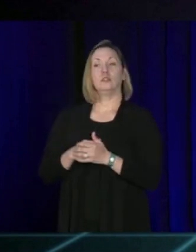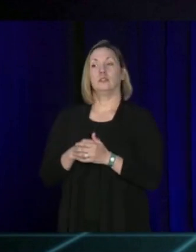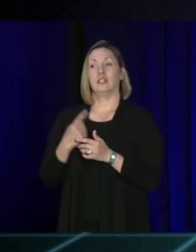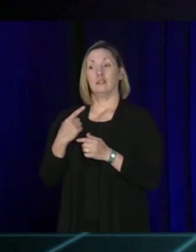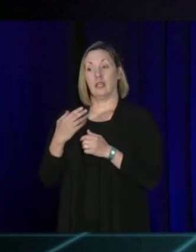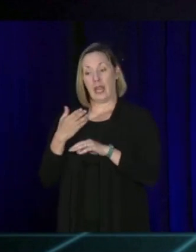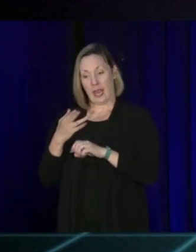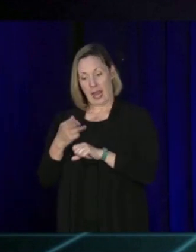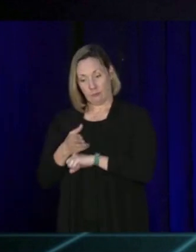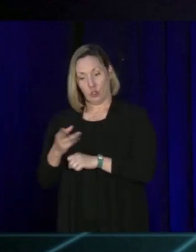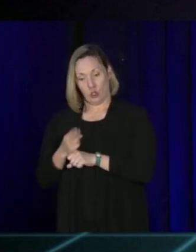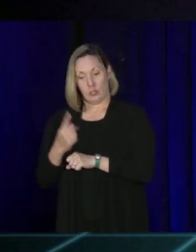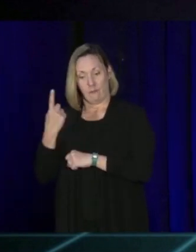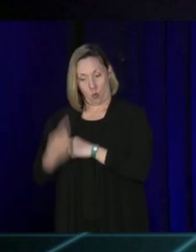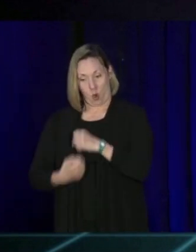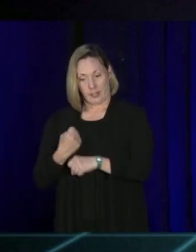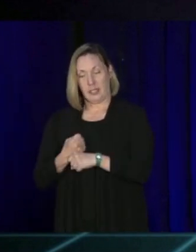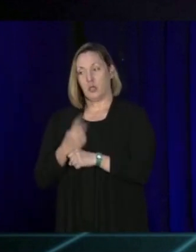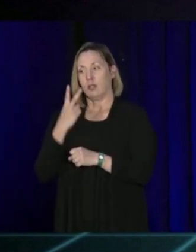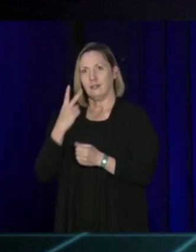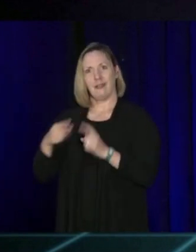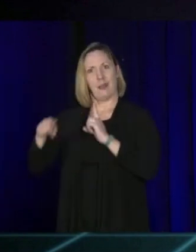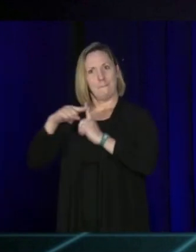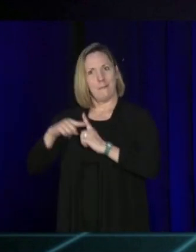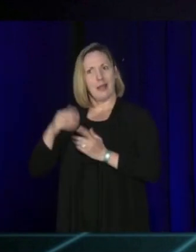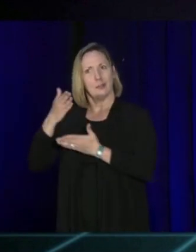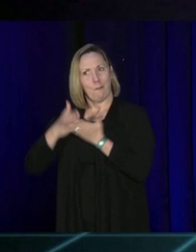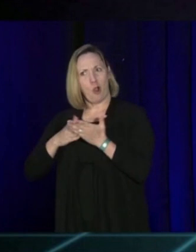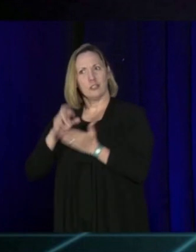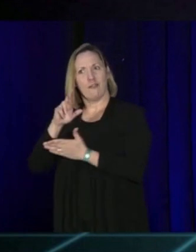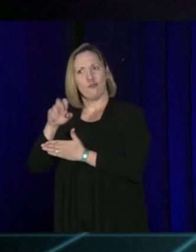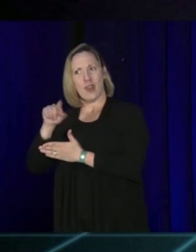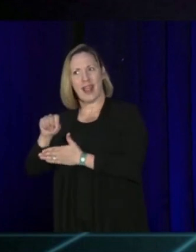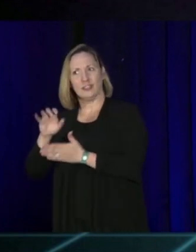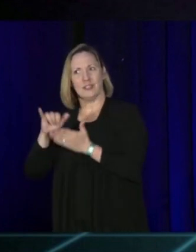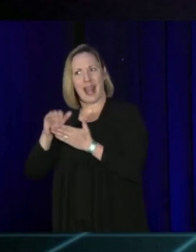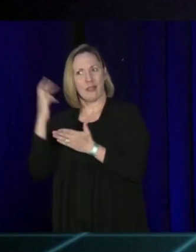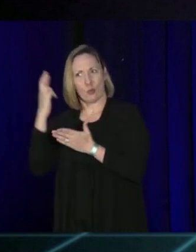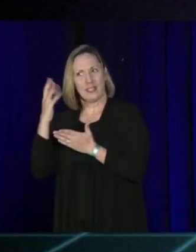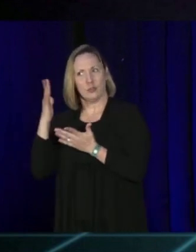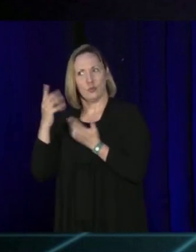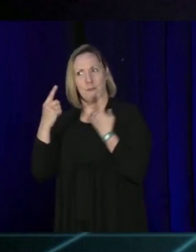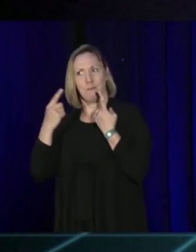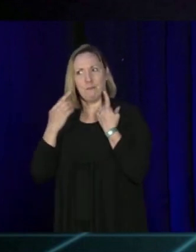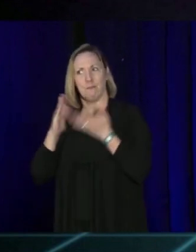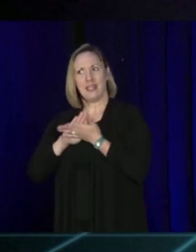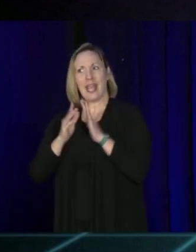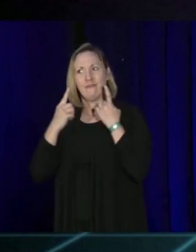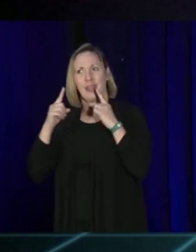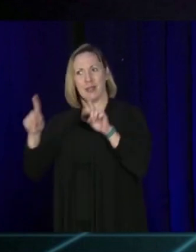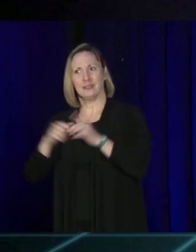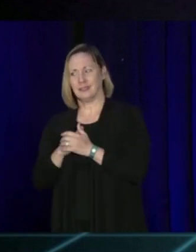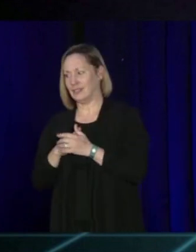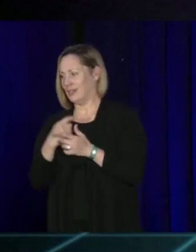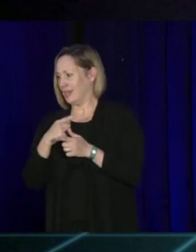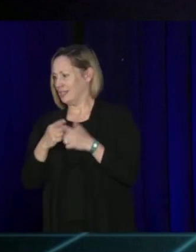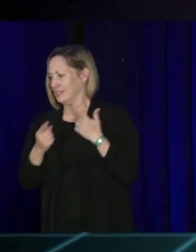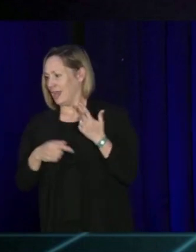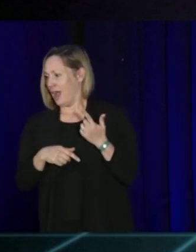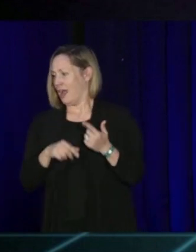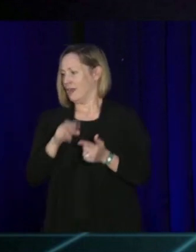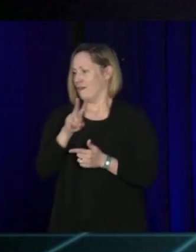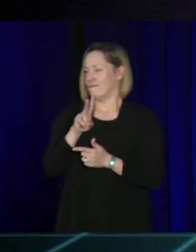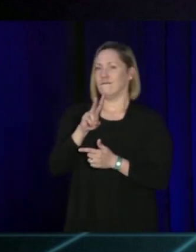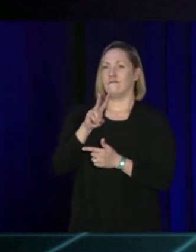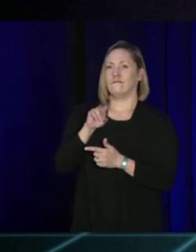learning it, I can say that the best parts of React are not the ones that made it famous. They're not virtual DOM, custom event system, server